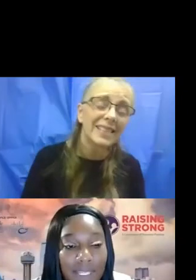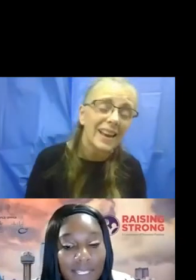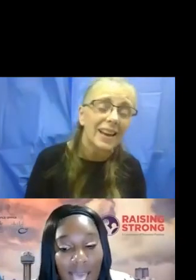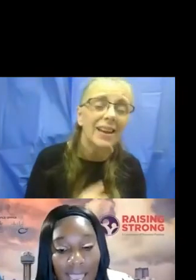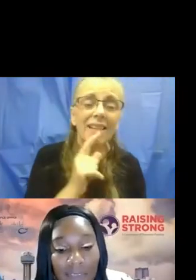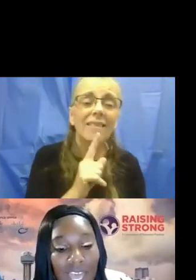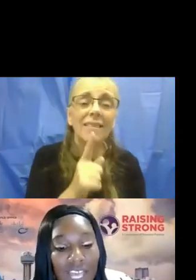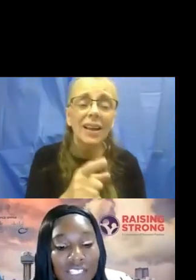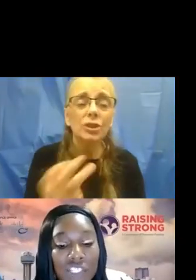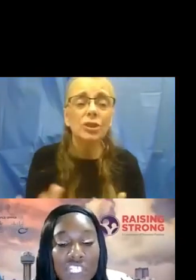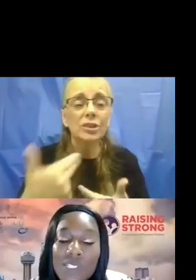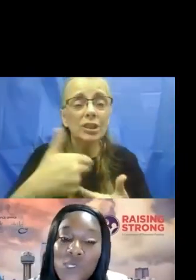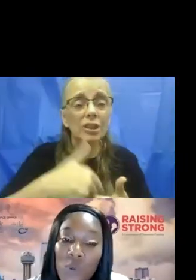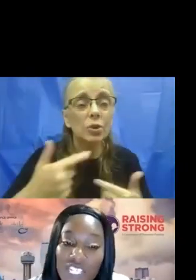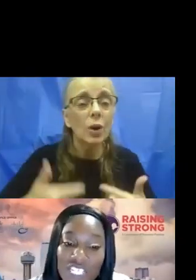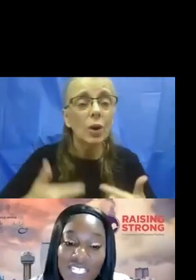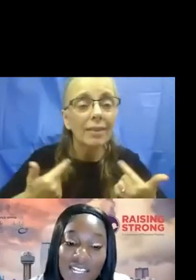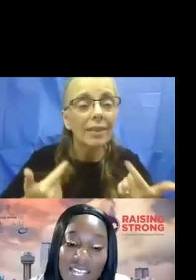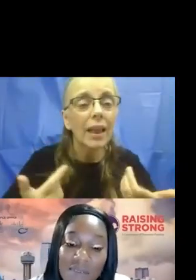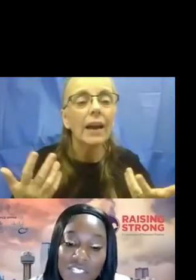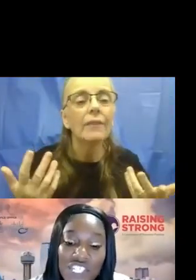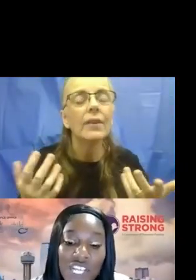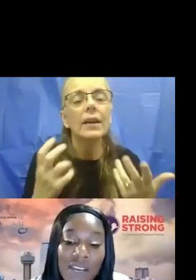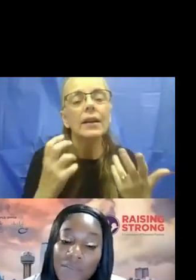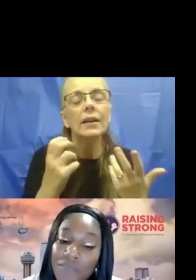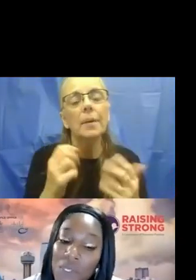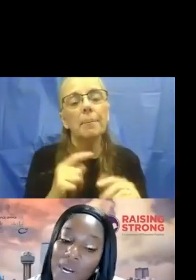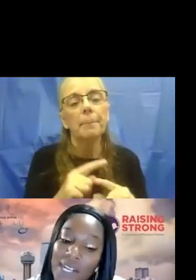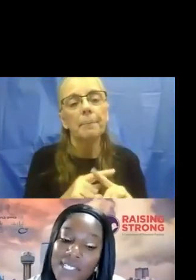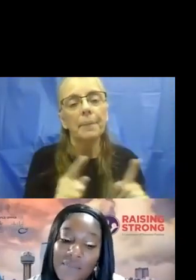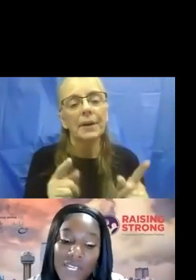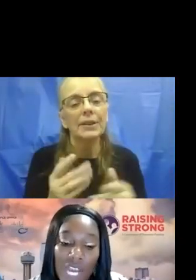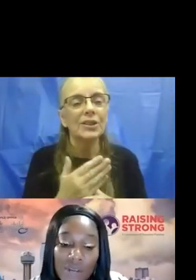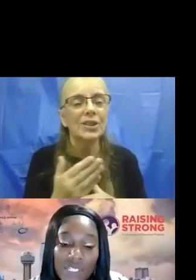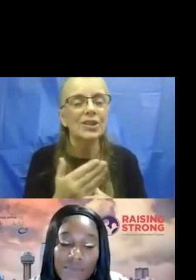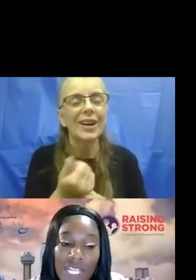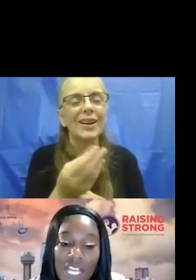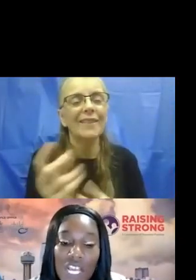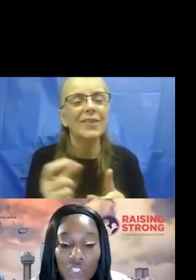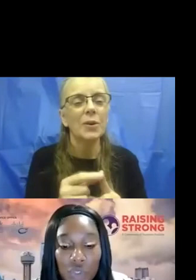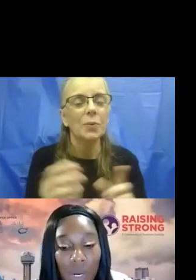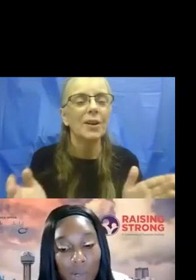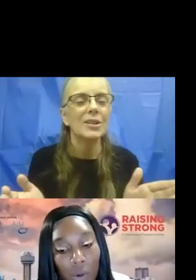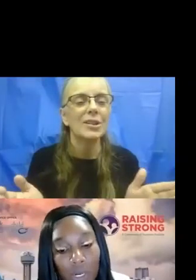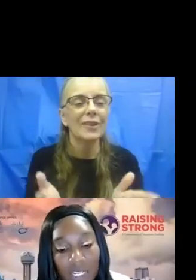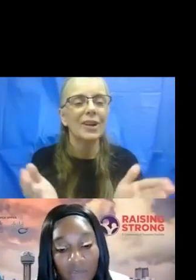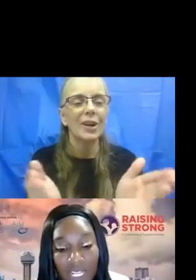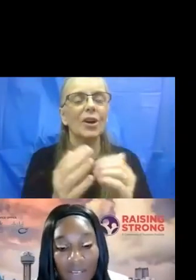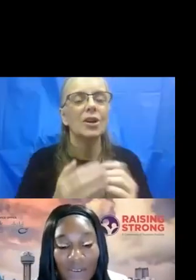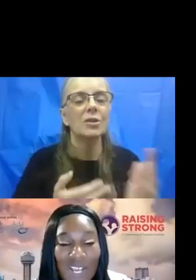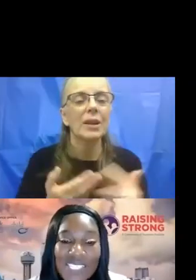to hop in live, so she was gracious enough to share a few words of encouragement through a